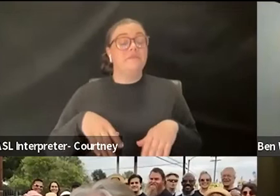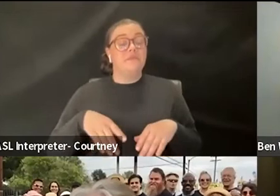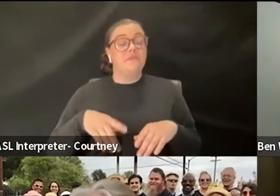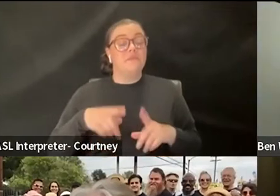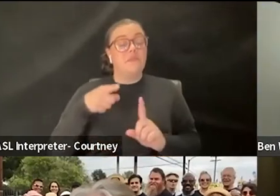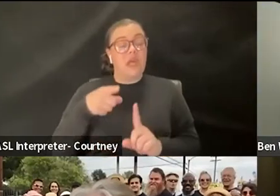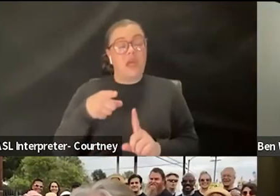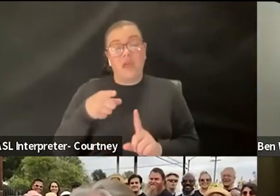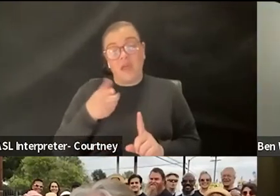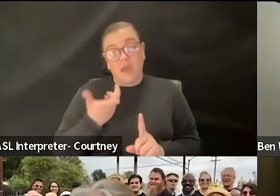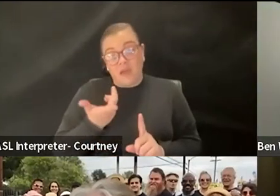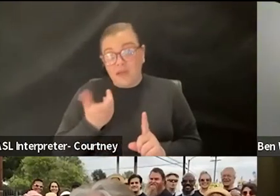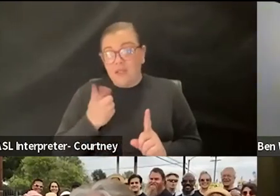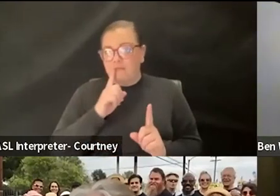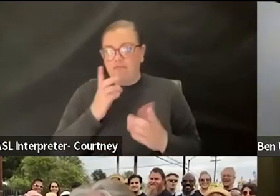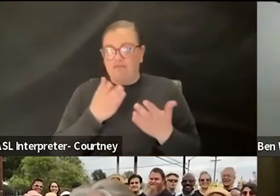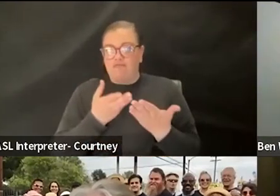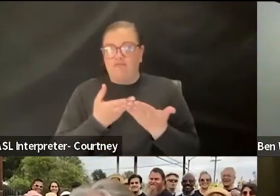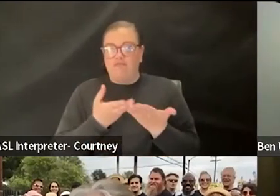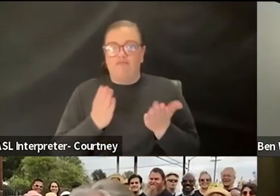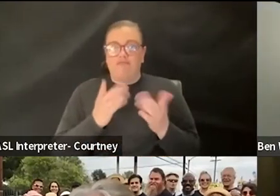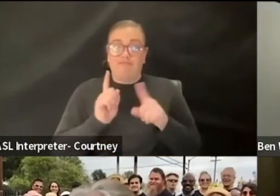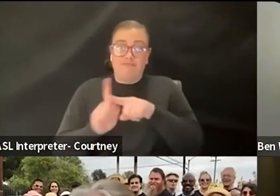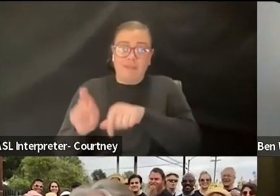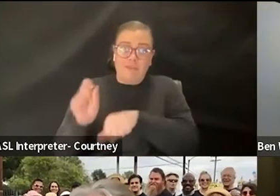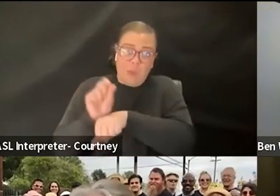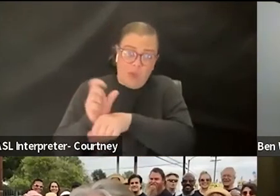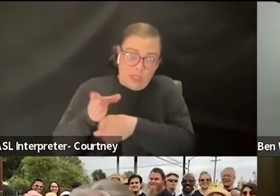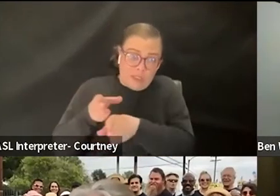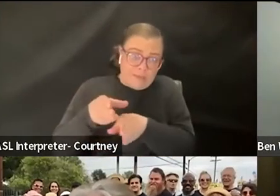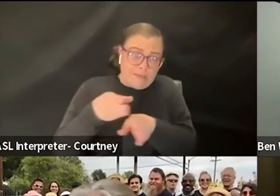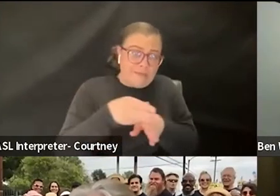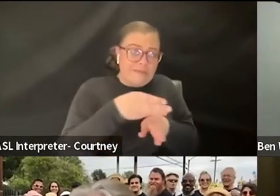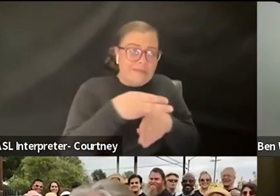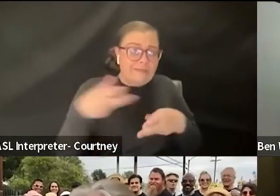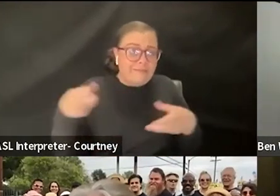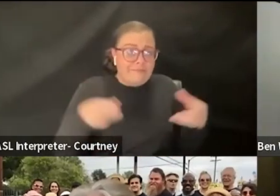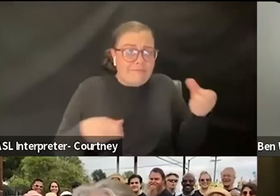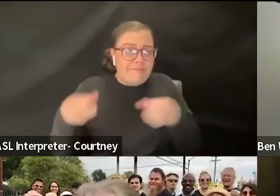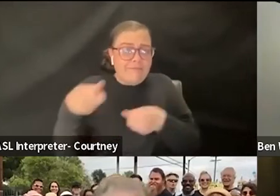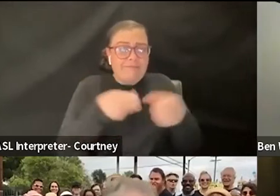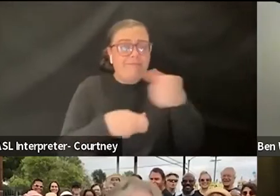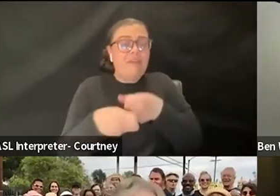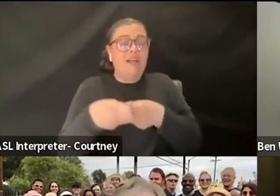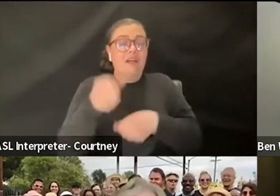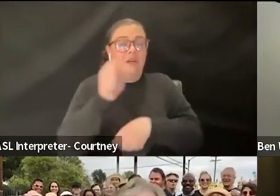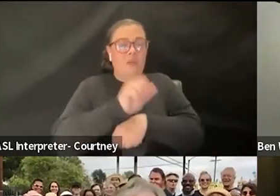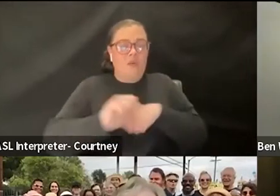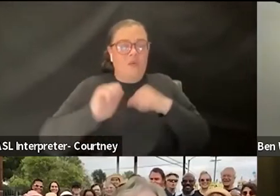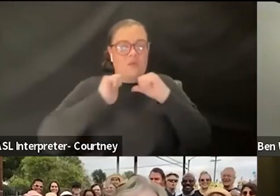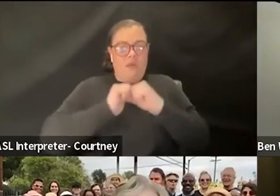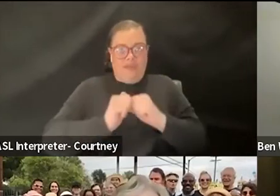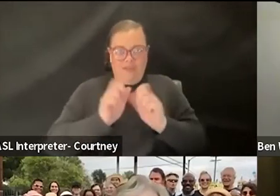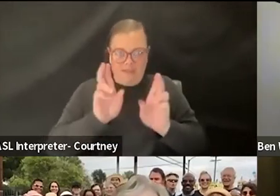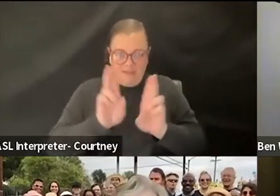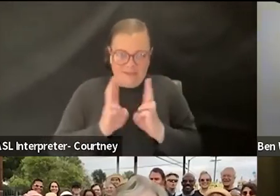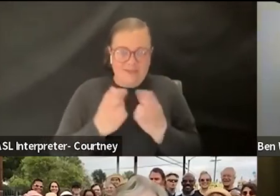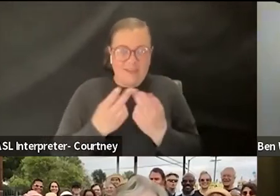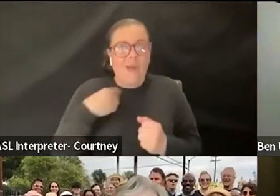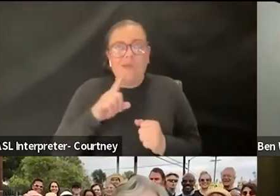across work types, because, you know, I'm imagining, you know, the people in their little